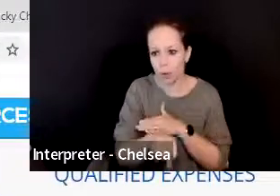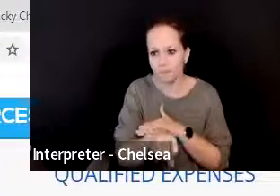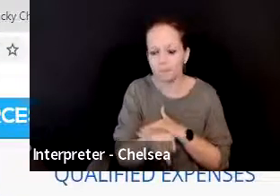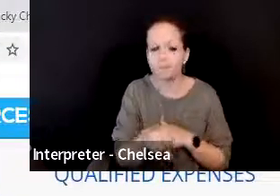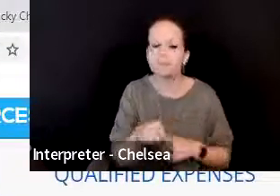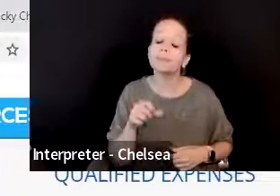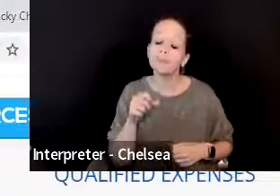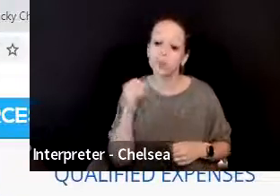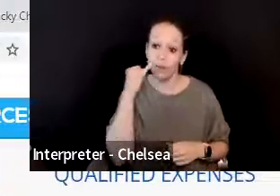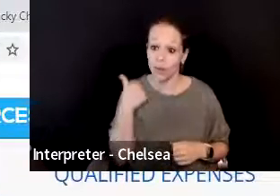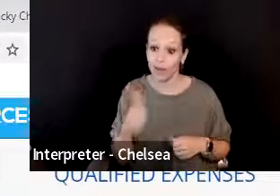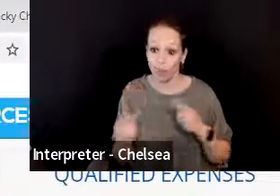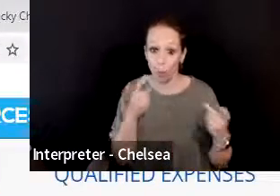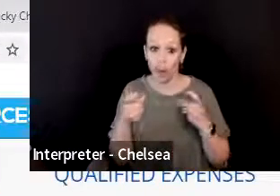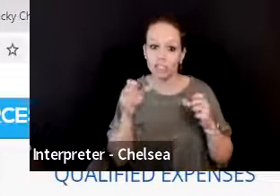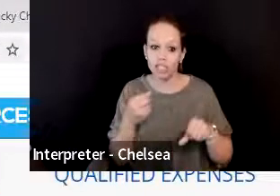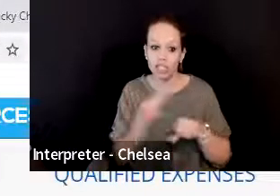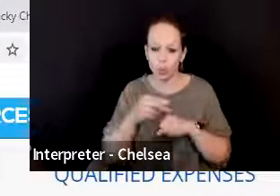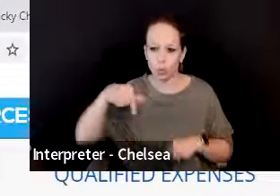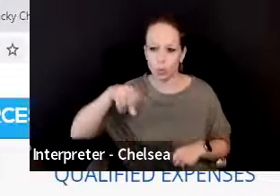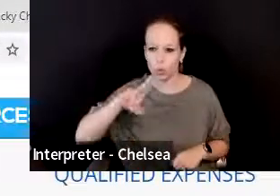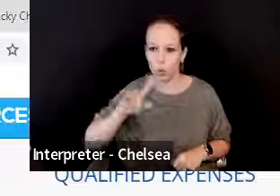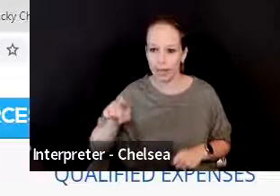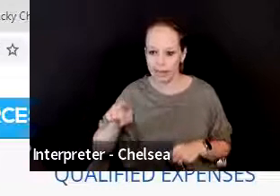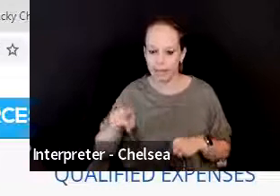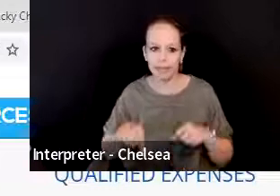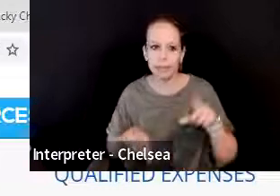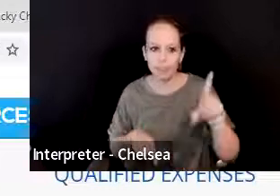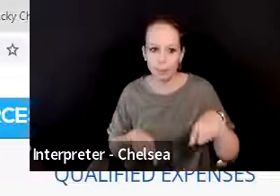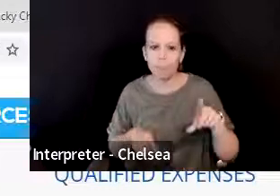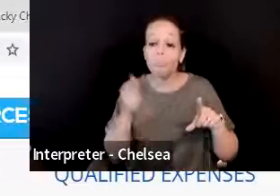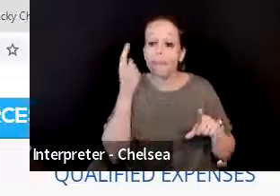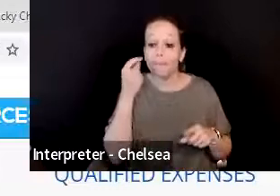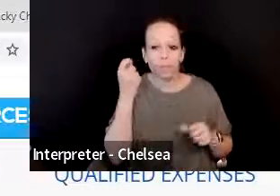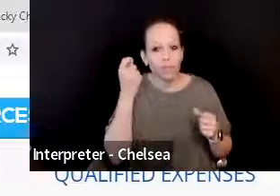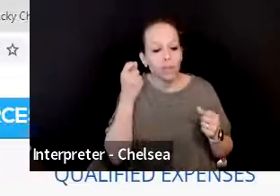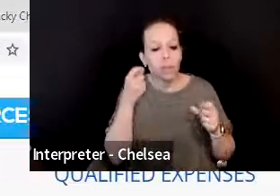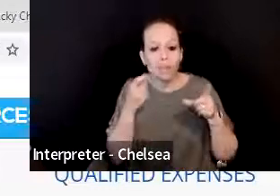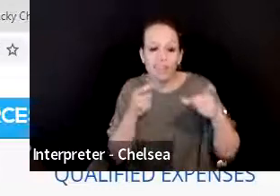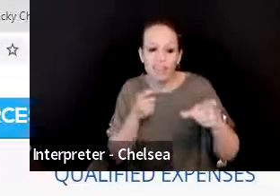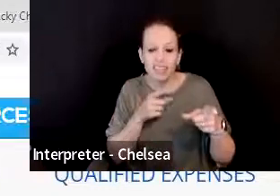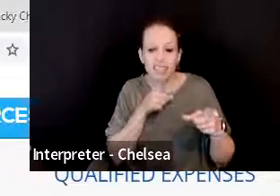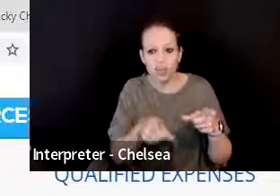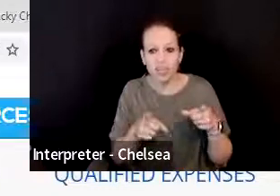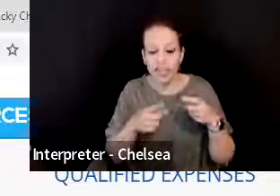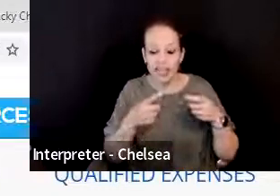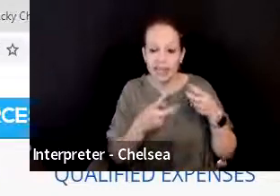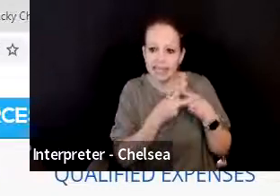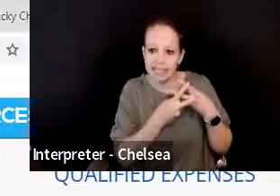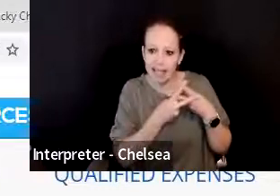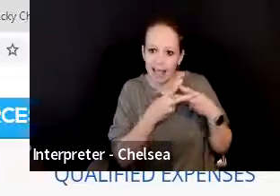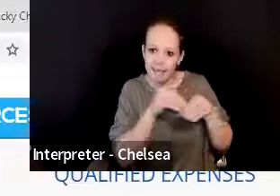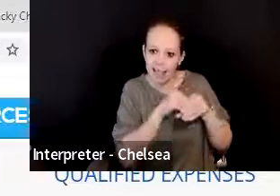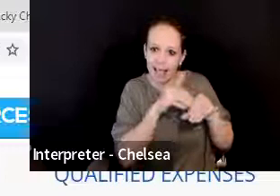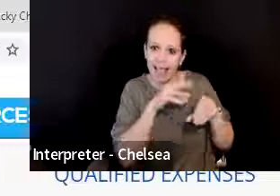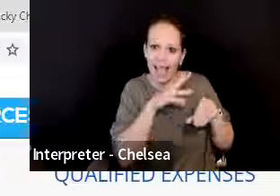have any questions, you can use this little quiz and then understand that this really is a saving and investing